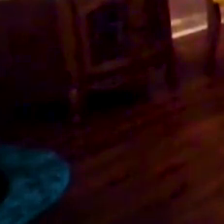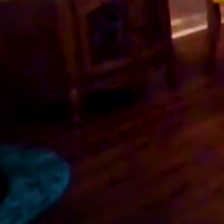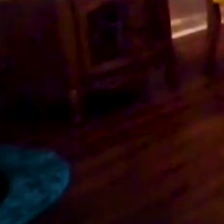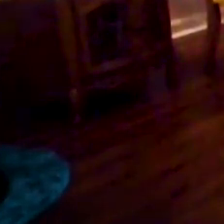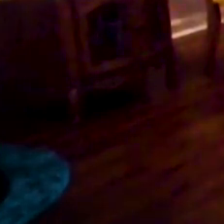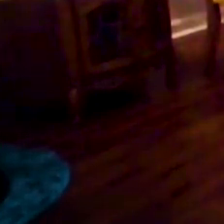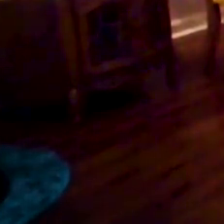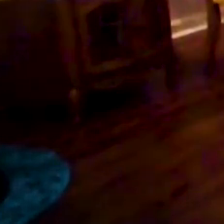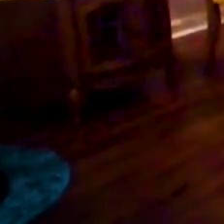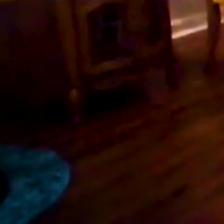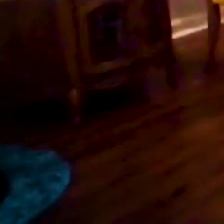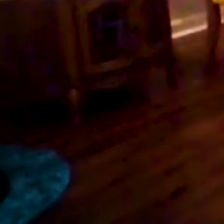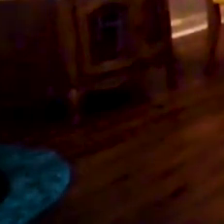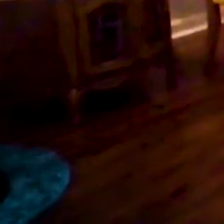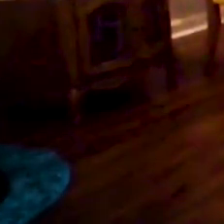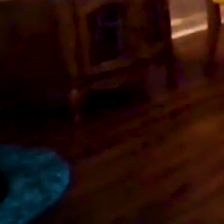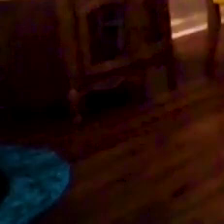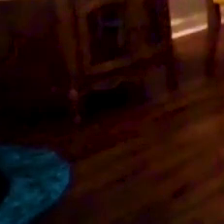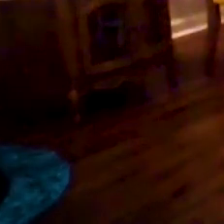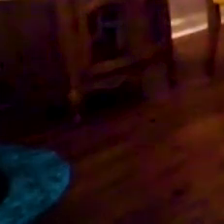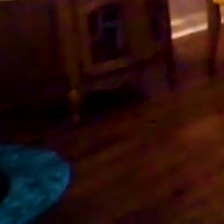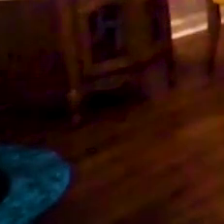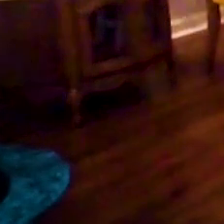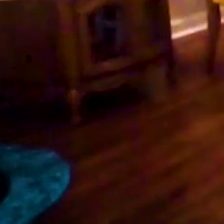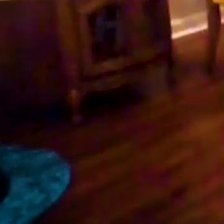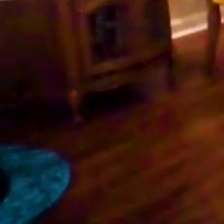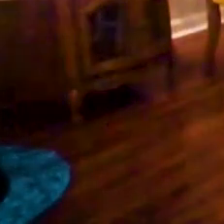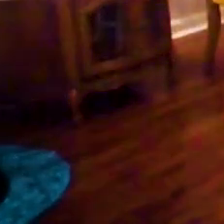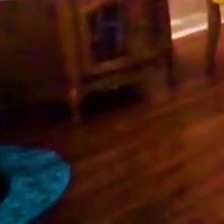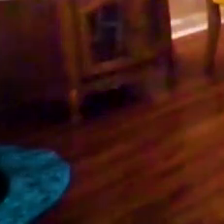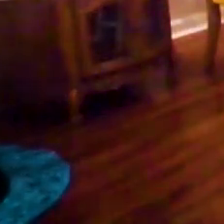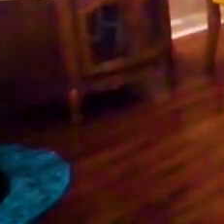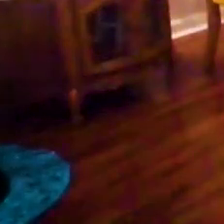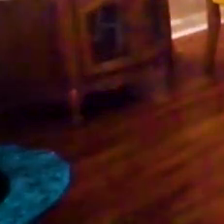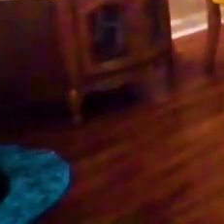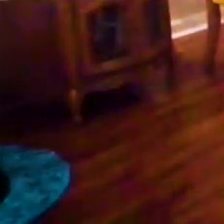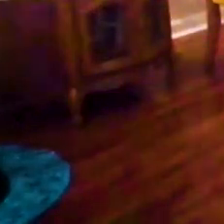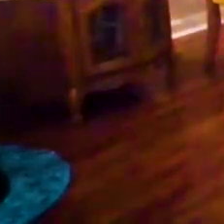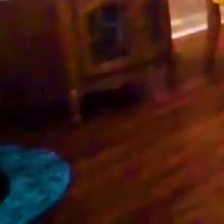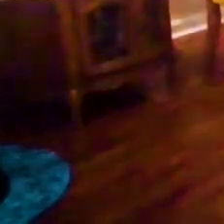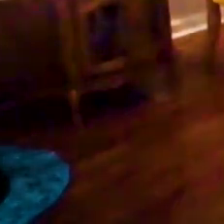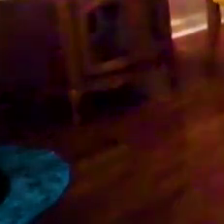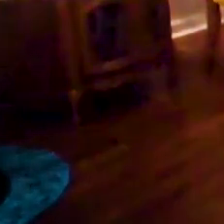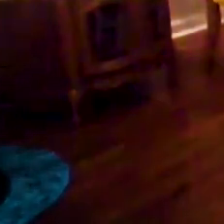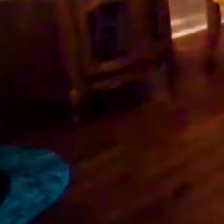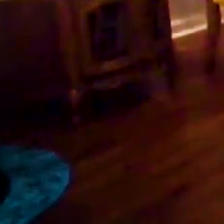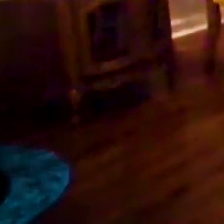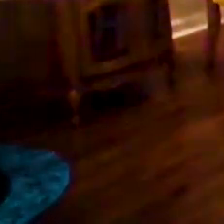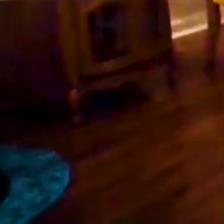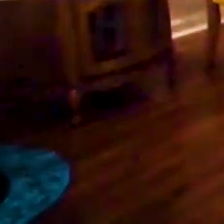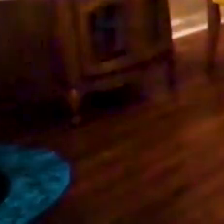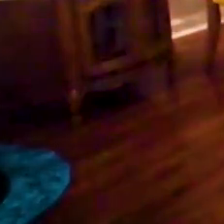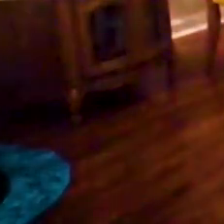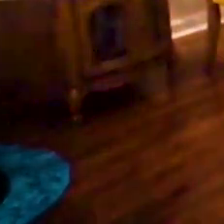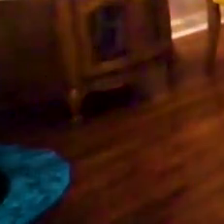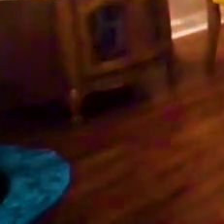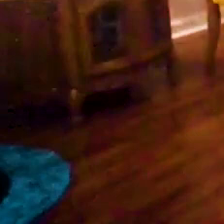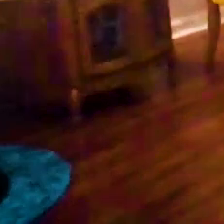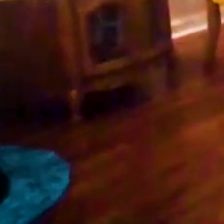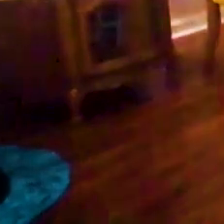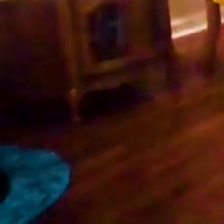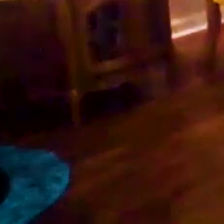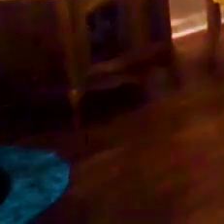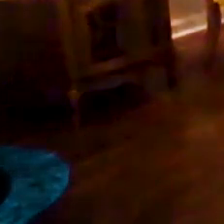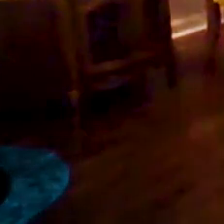to share that night with you. You don't want to miss this blessing either, because you know what? Our New Year's Eve watch night